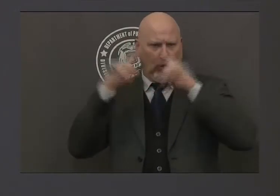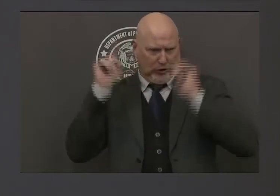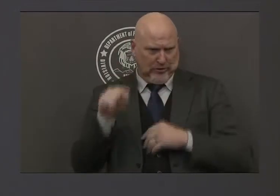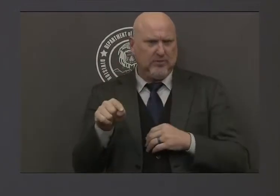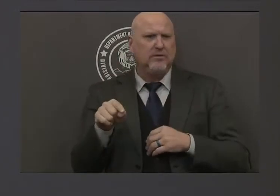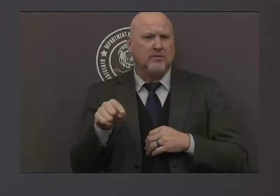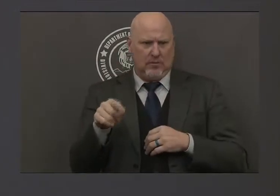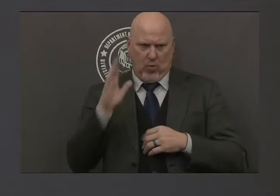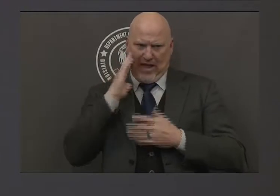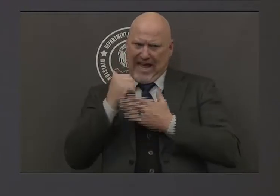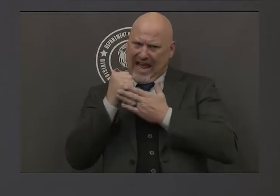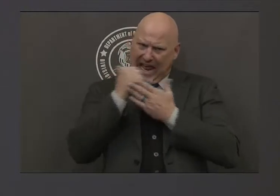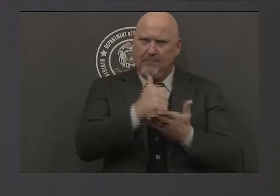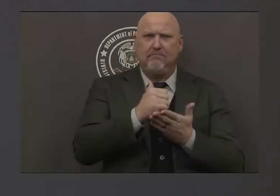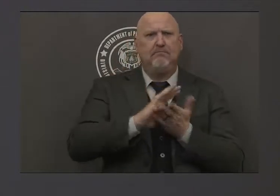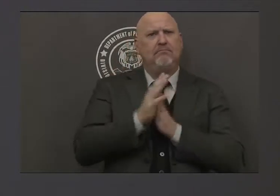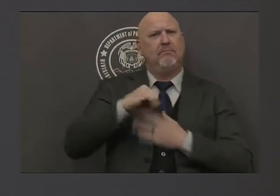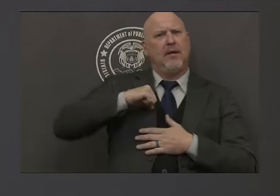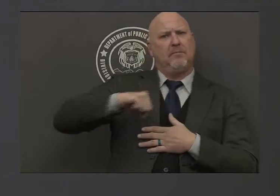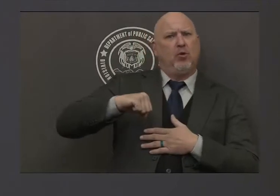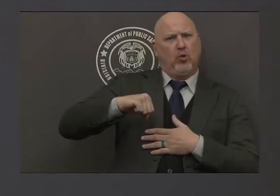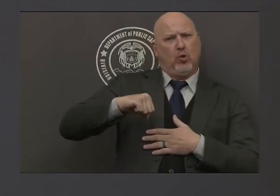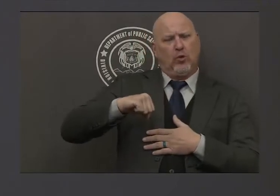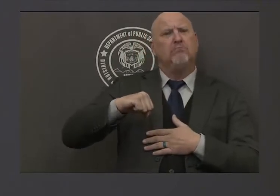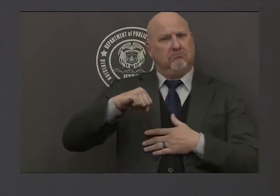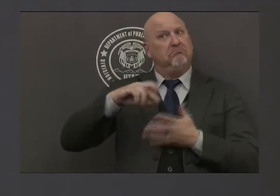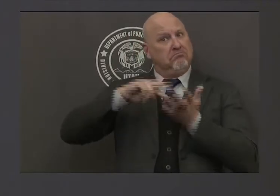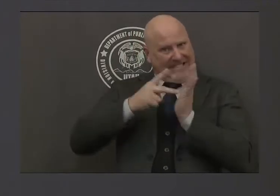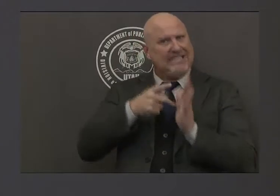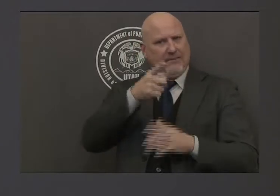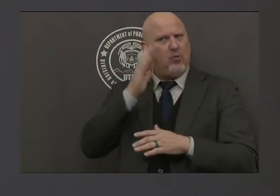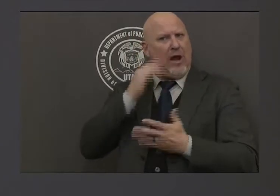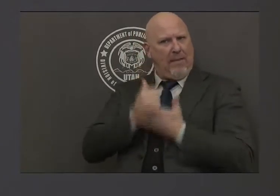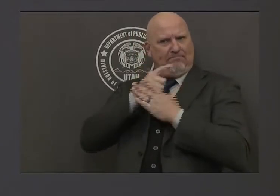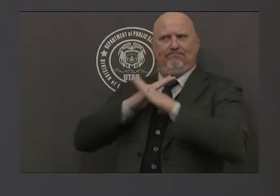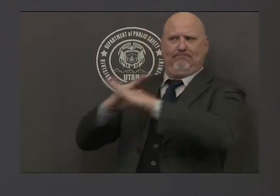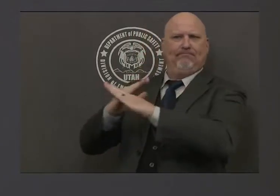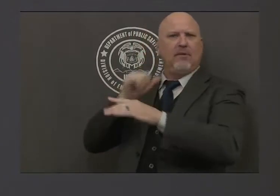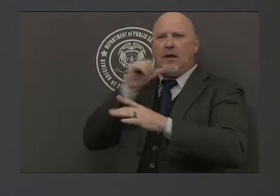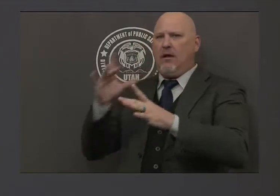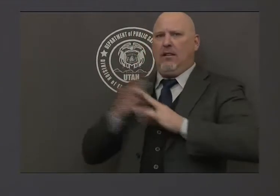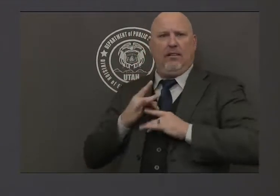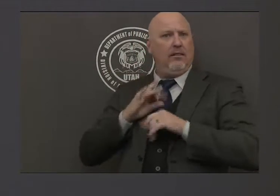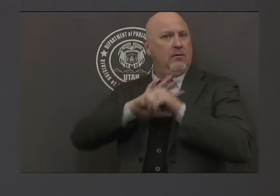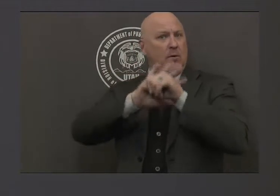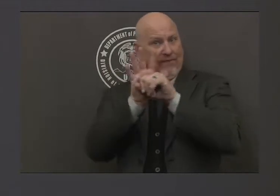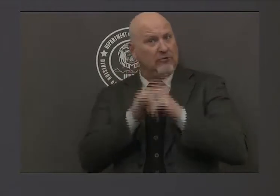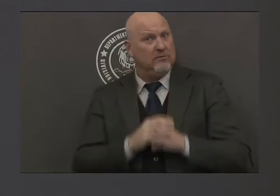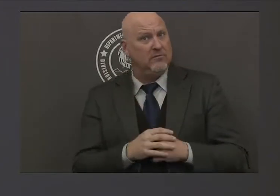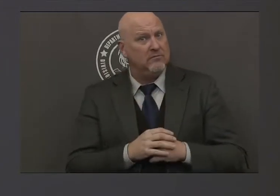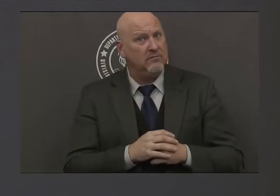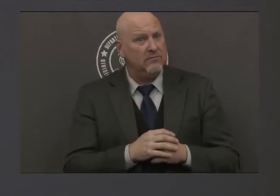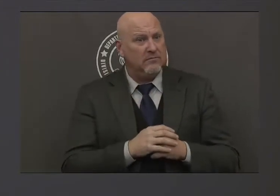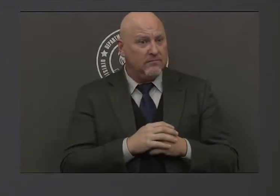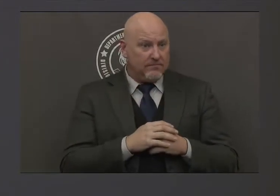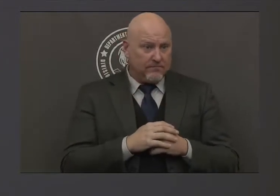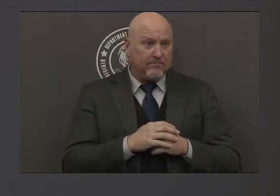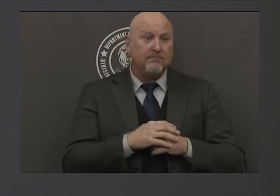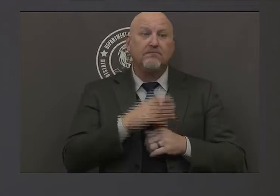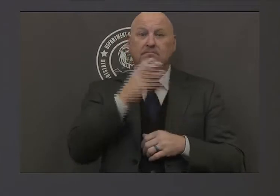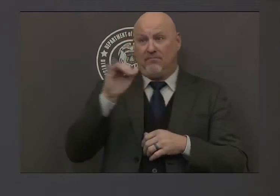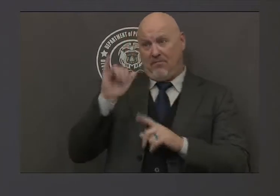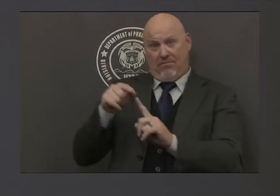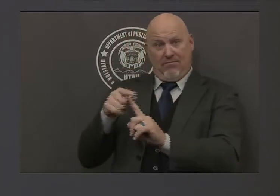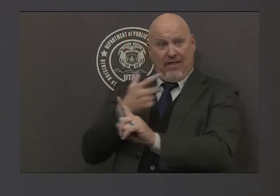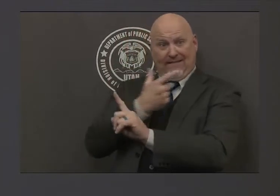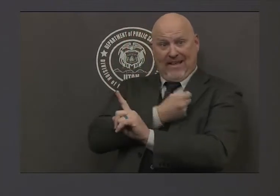for and hoping for, and to be able to have these vaccines delivered in record time is a testament to